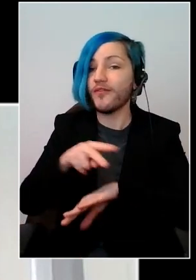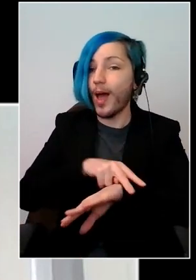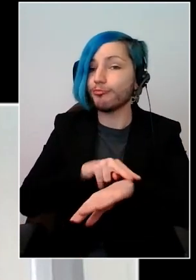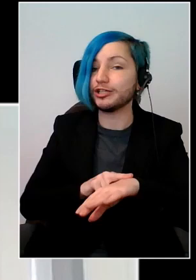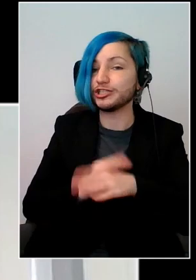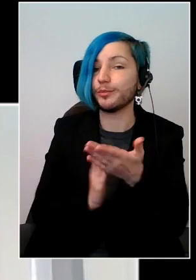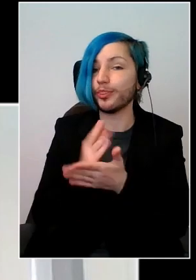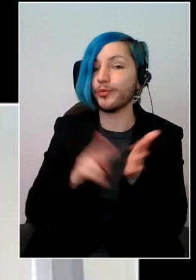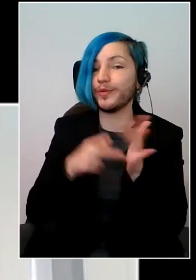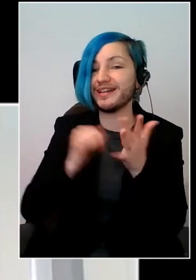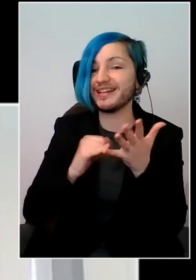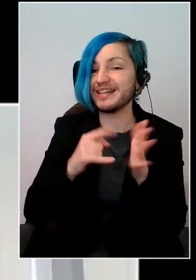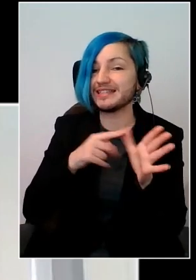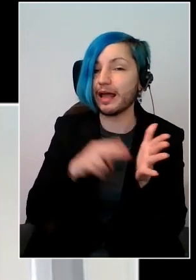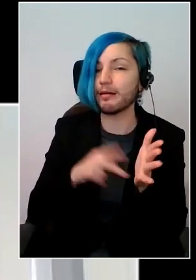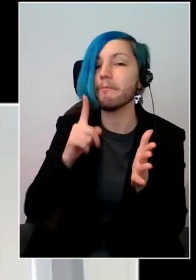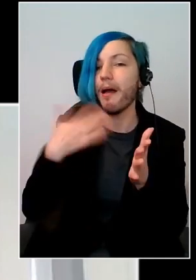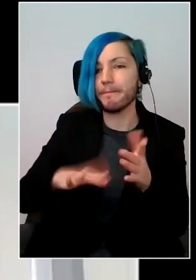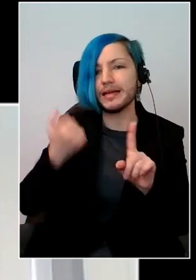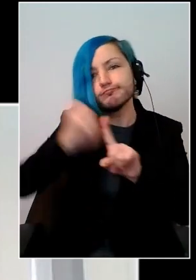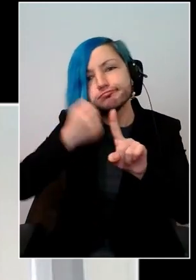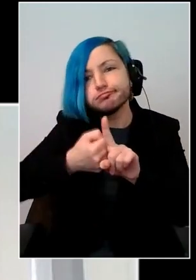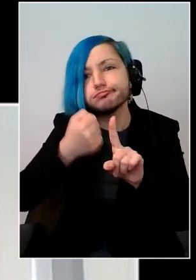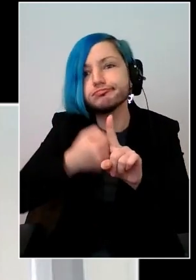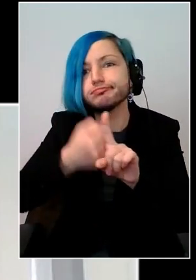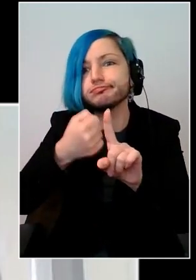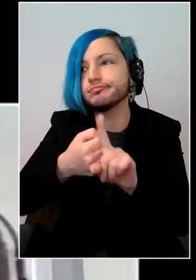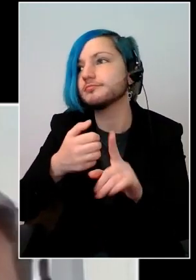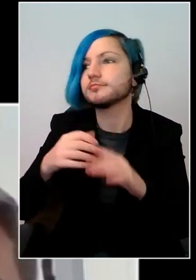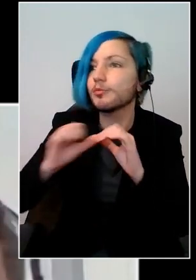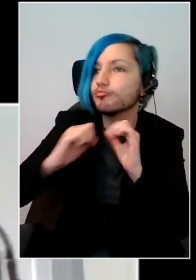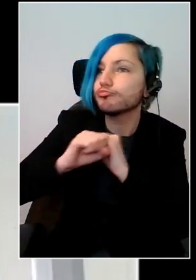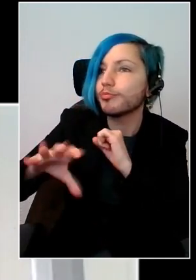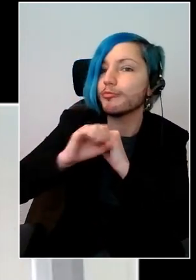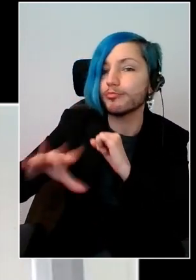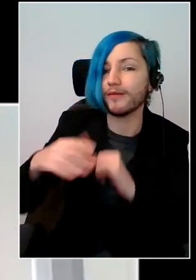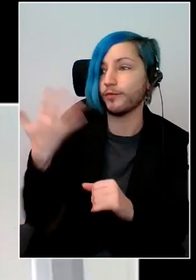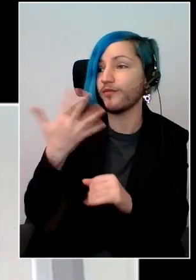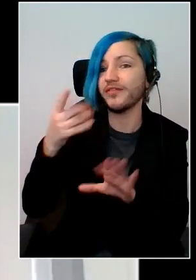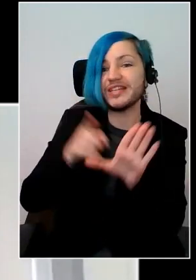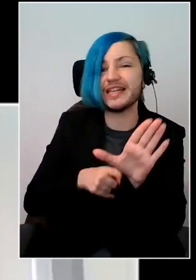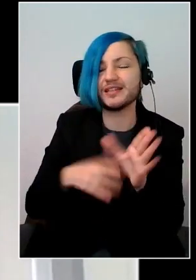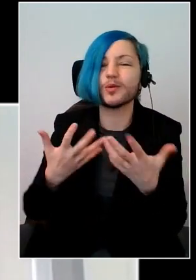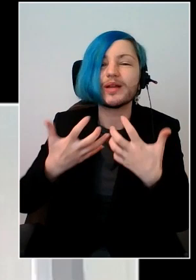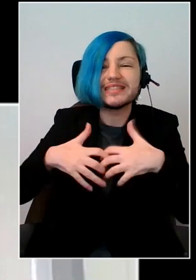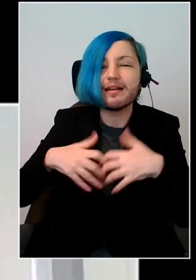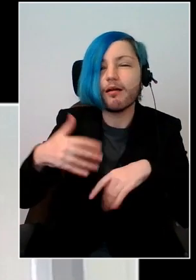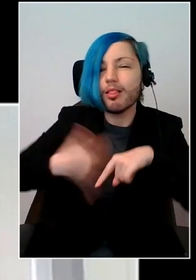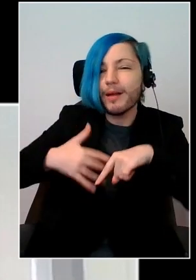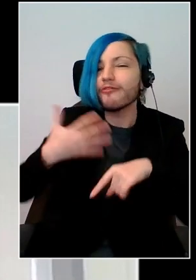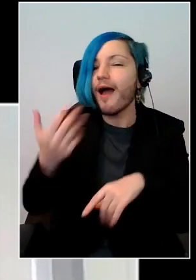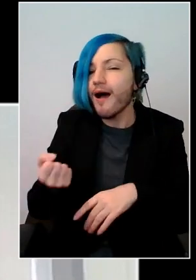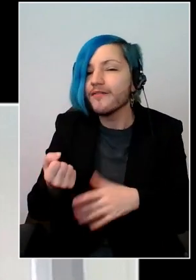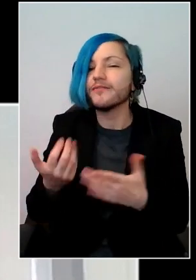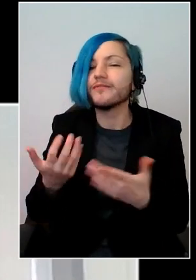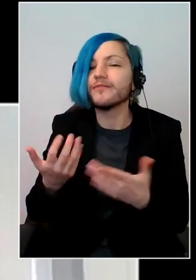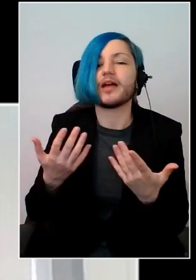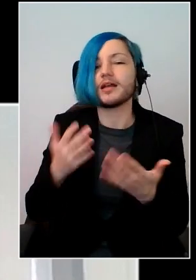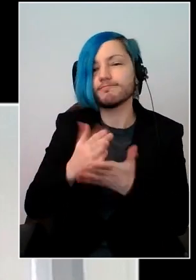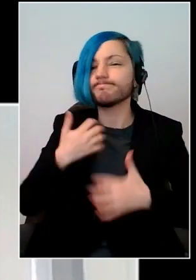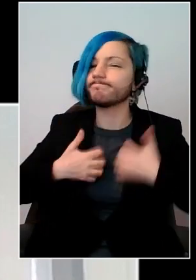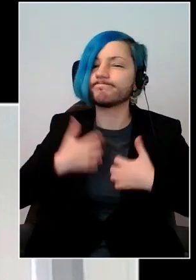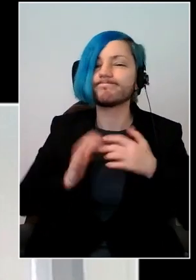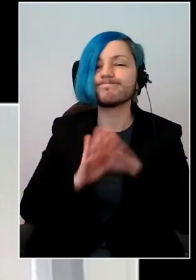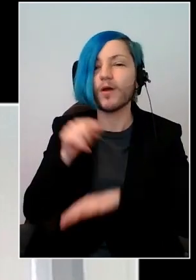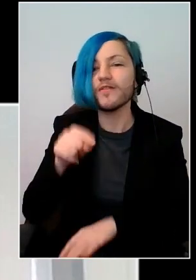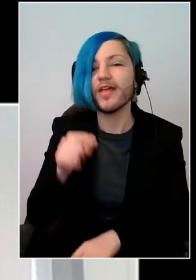been championing it and pushing it probably for the last 15 years because I've obviously my technical background and it's something I'm really, really passionate about. Oh,